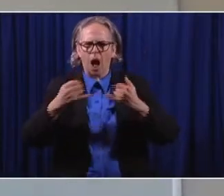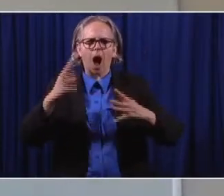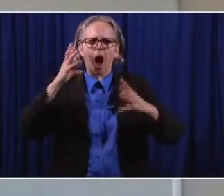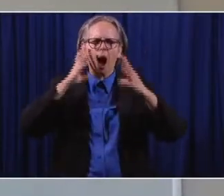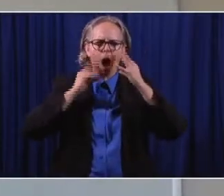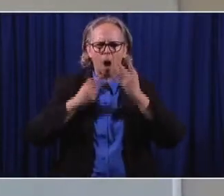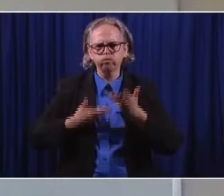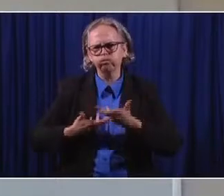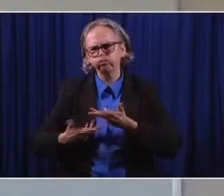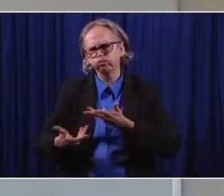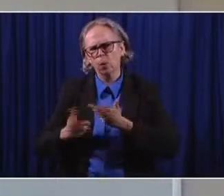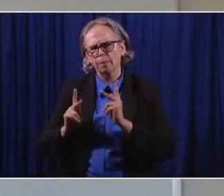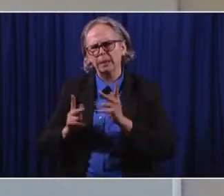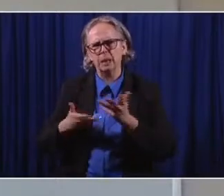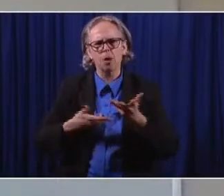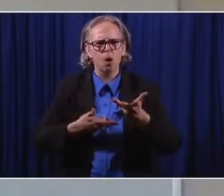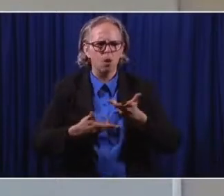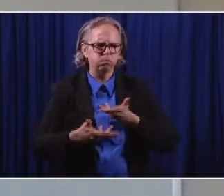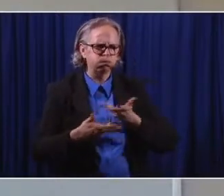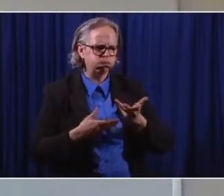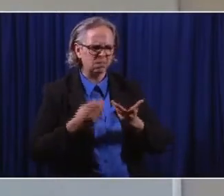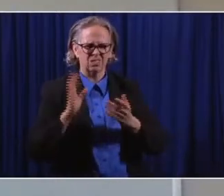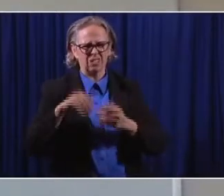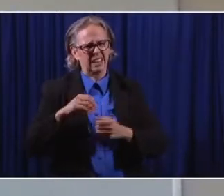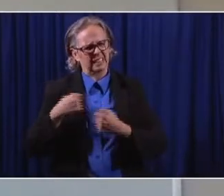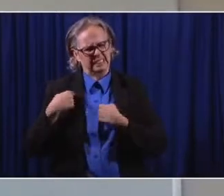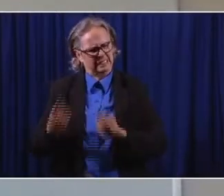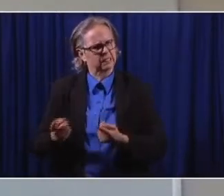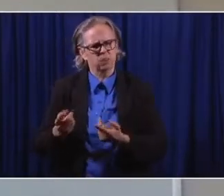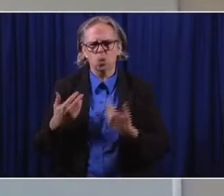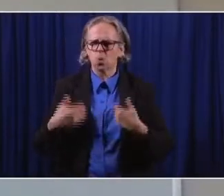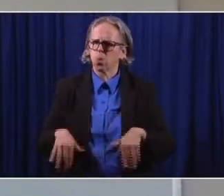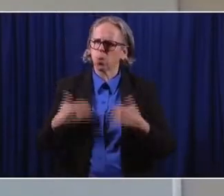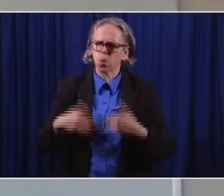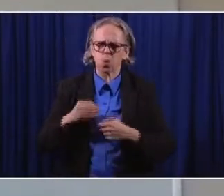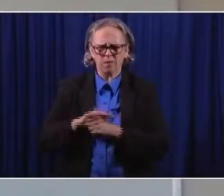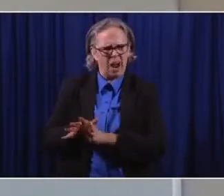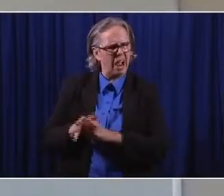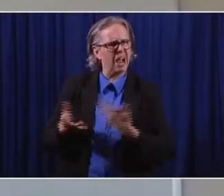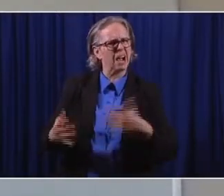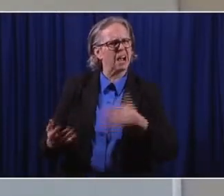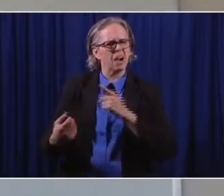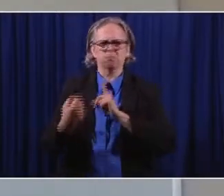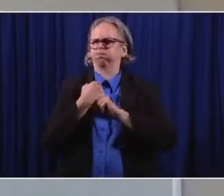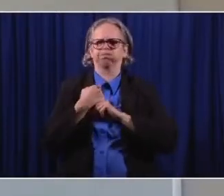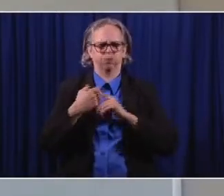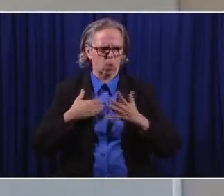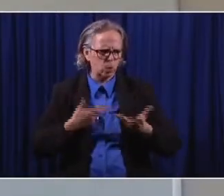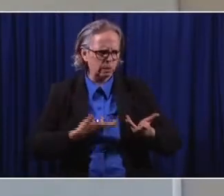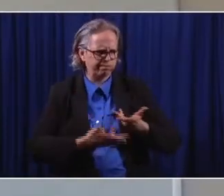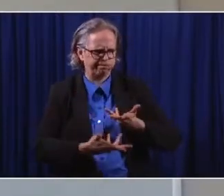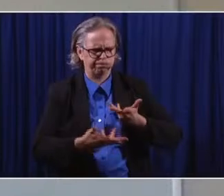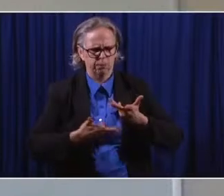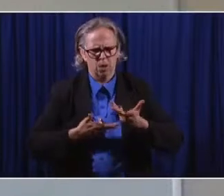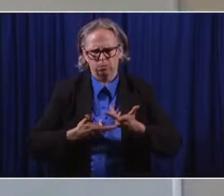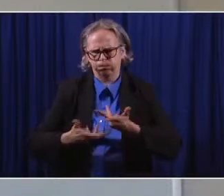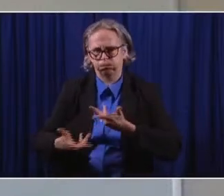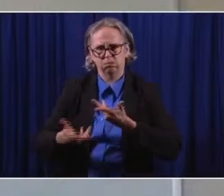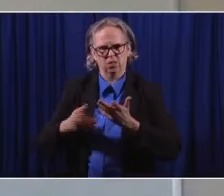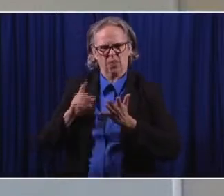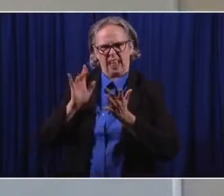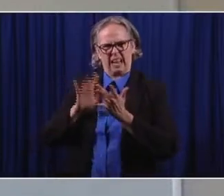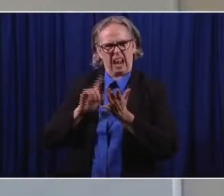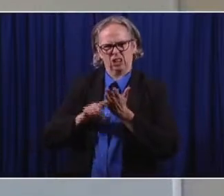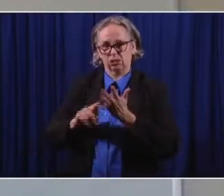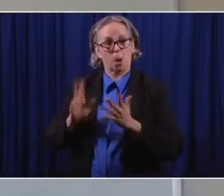this pandemic as anybody else in Ohio at this point. So we have a really great professional reaching out to you and letting you know